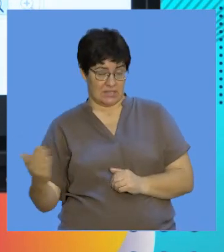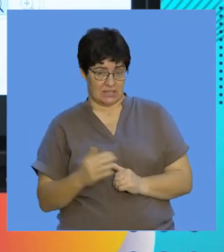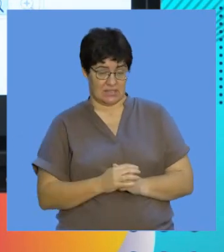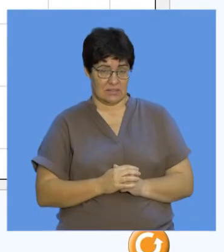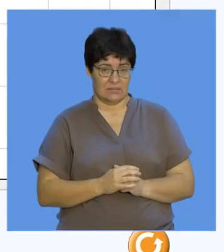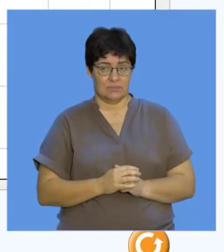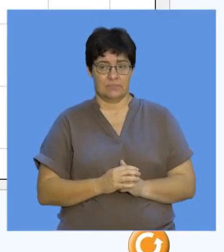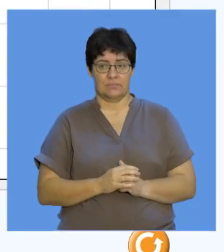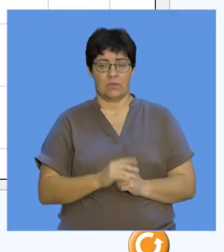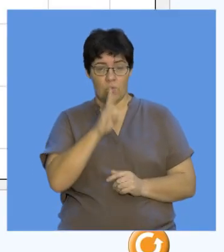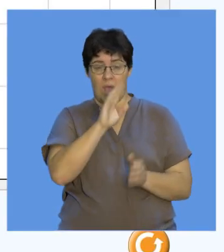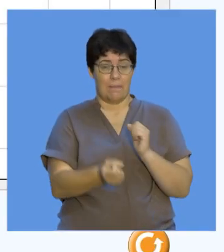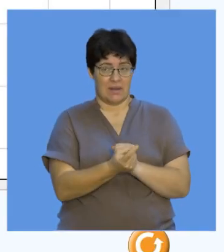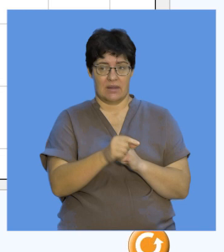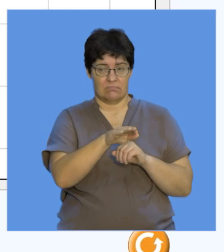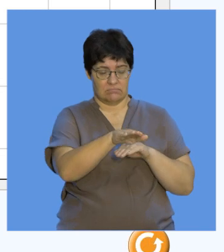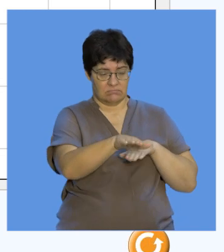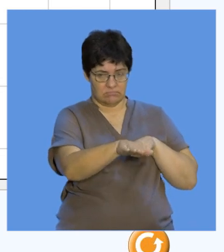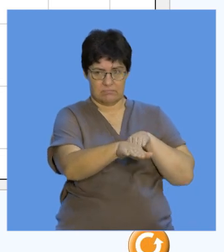happens. Oh.